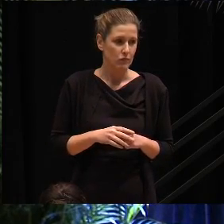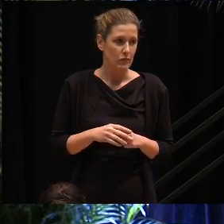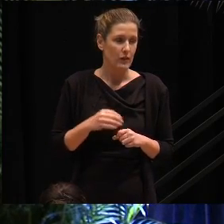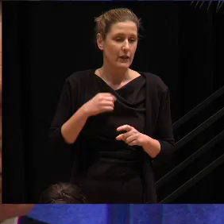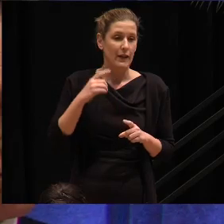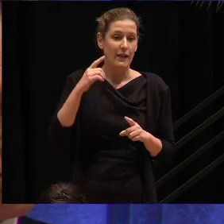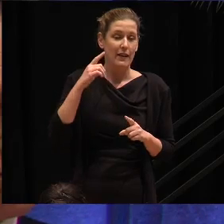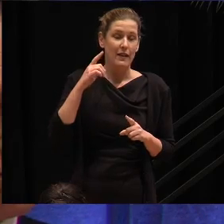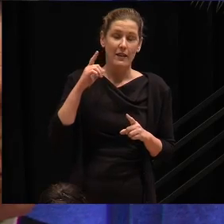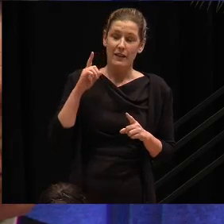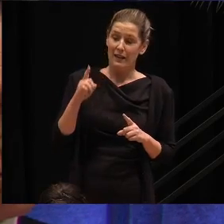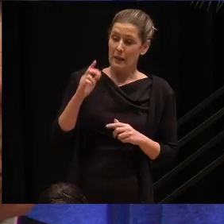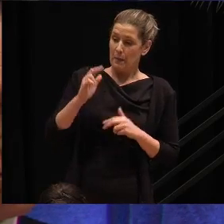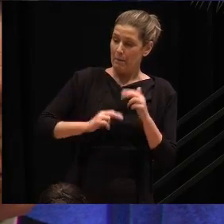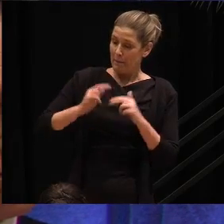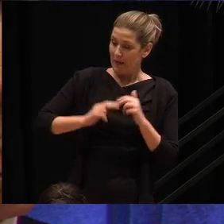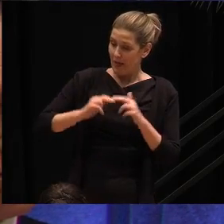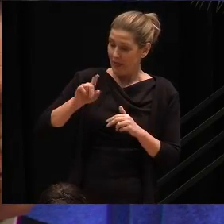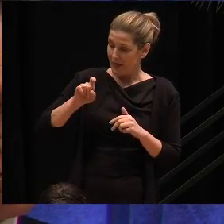is he building